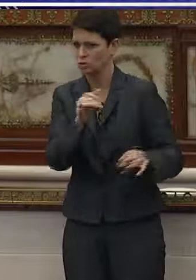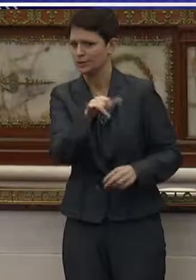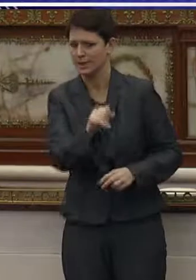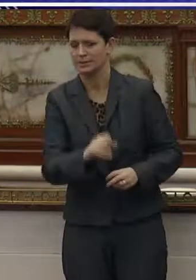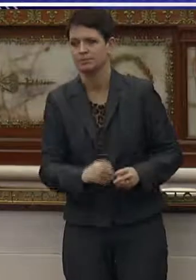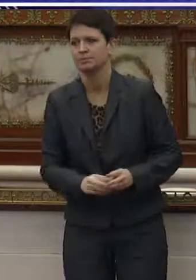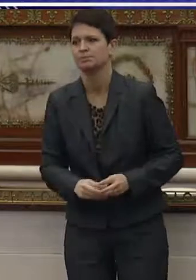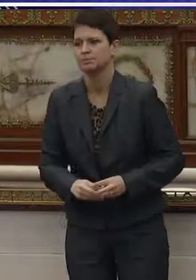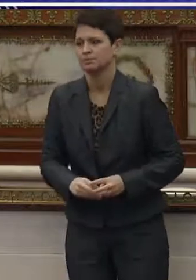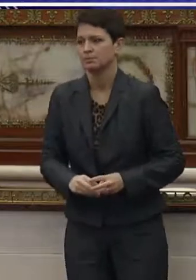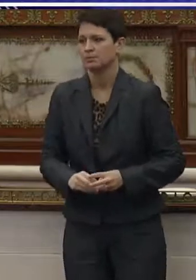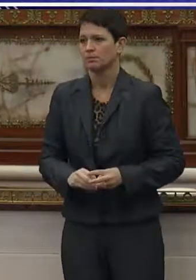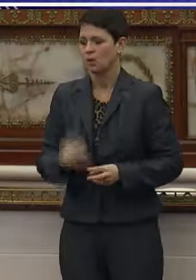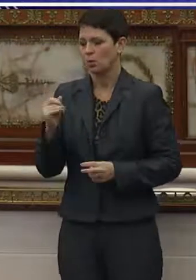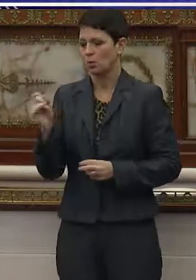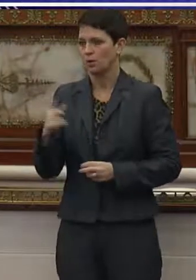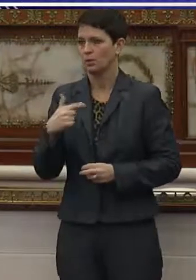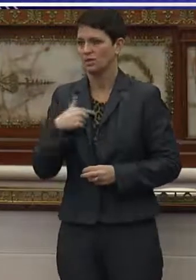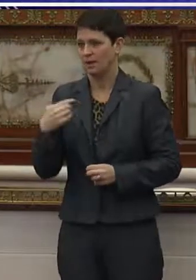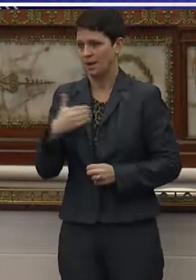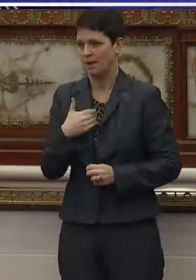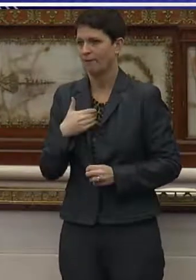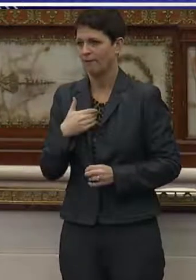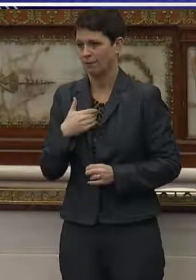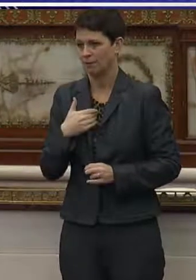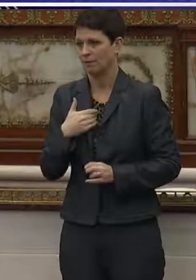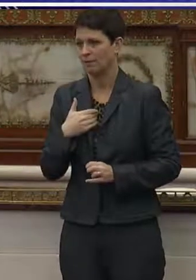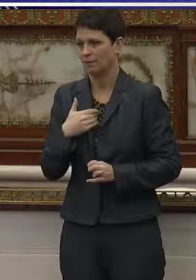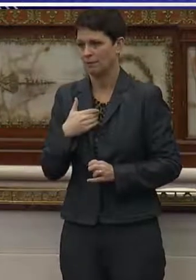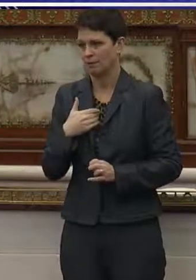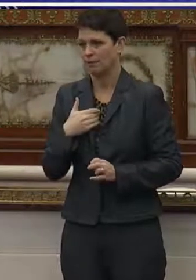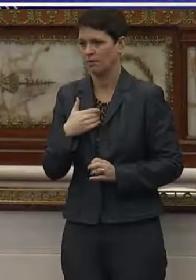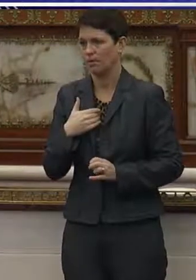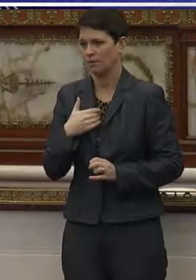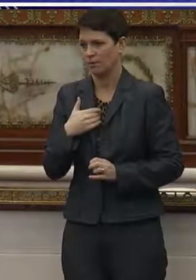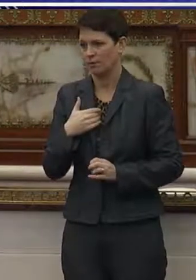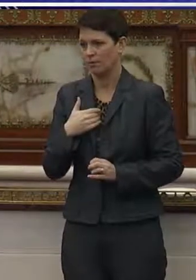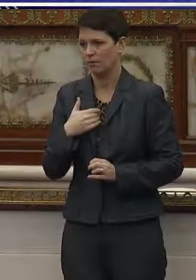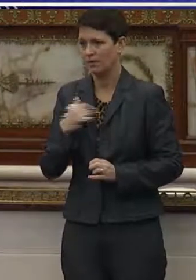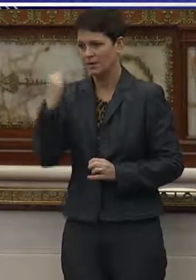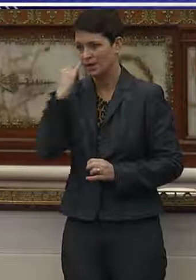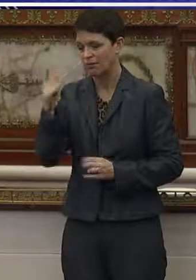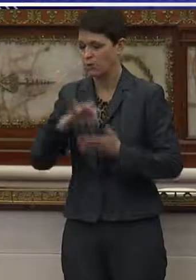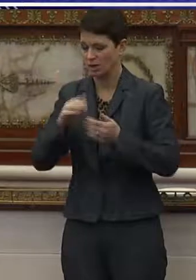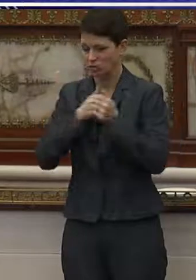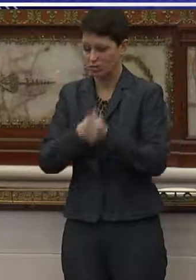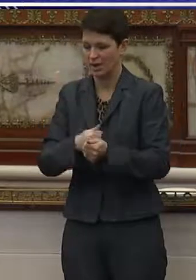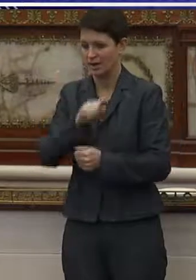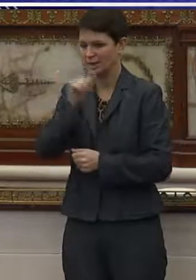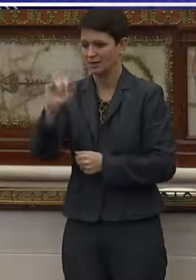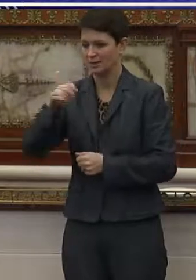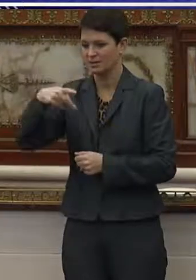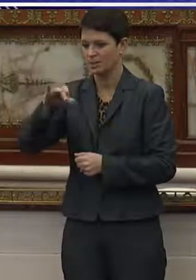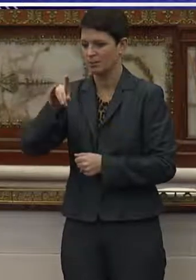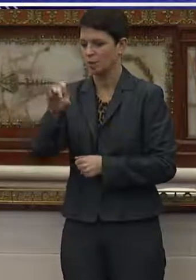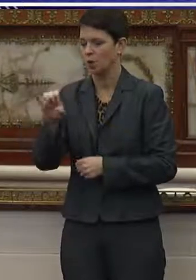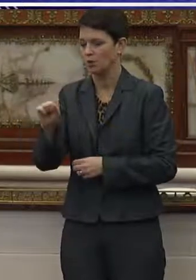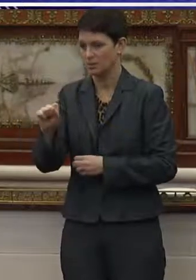Okay. One of the questions I have is whether you are tracking zip codes.